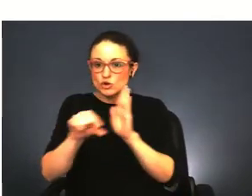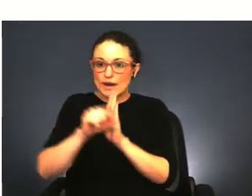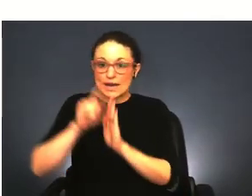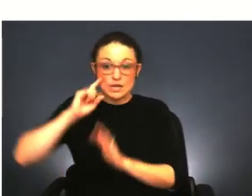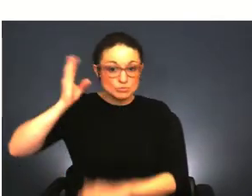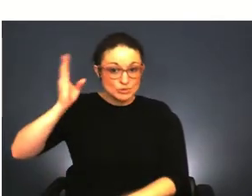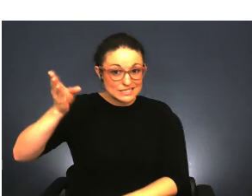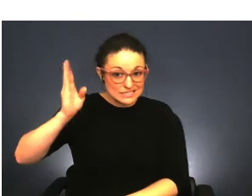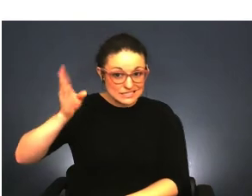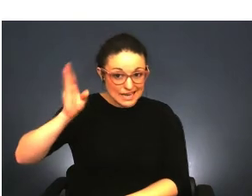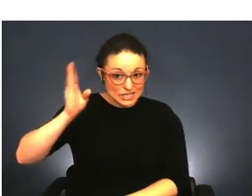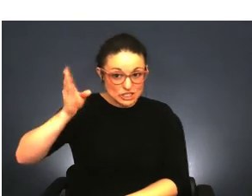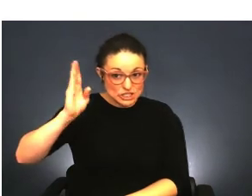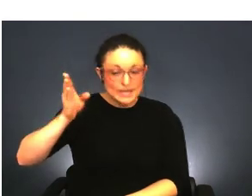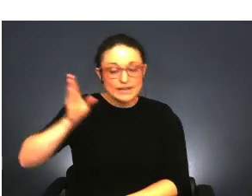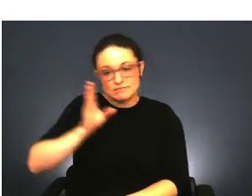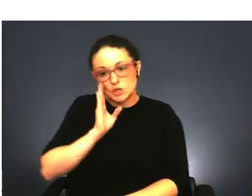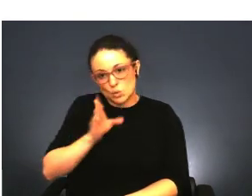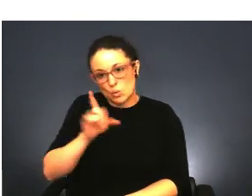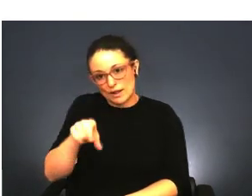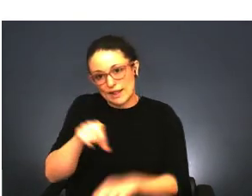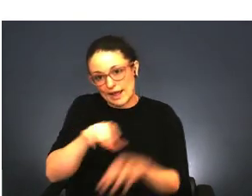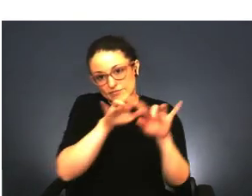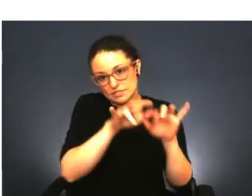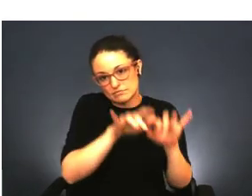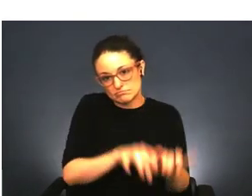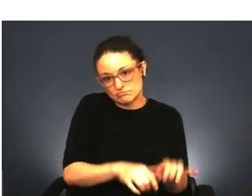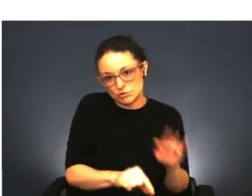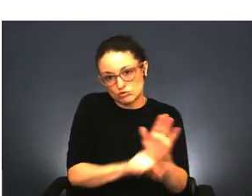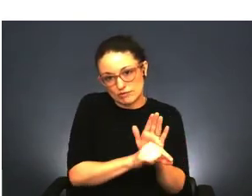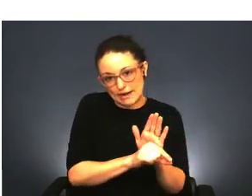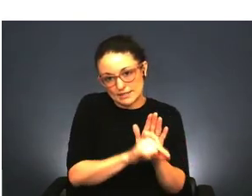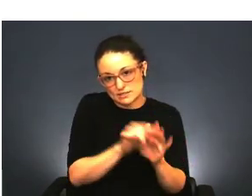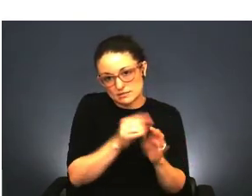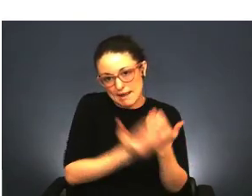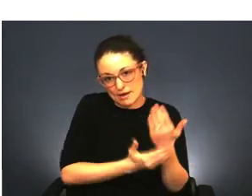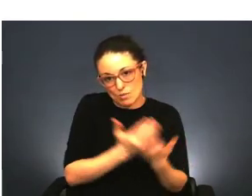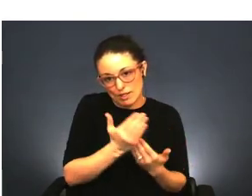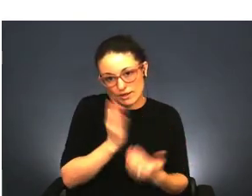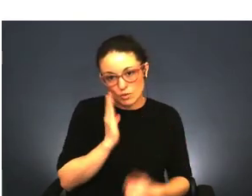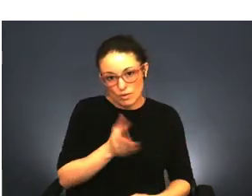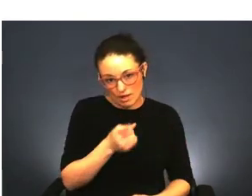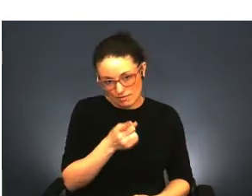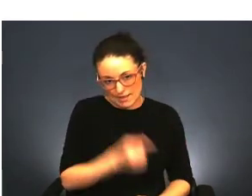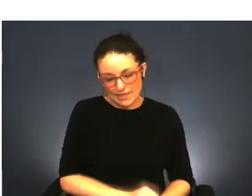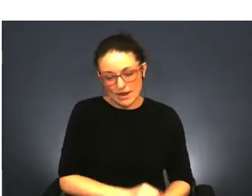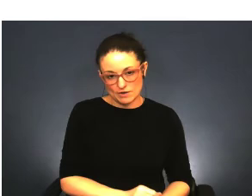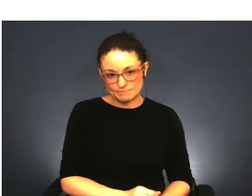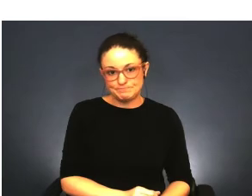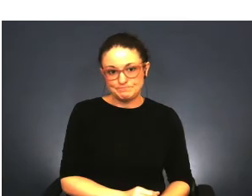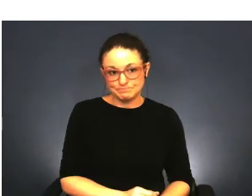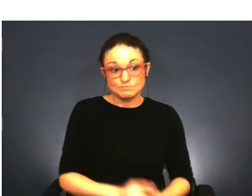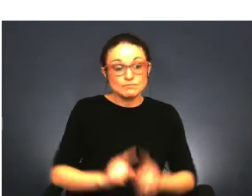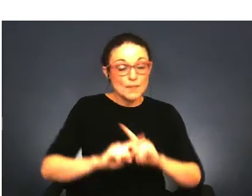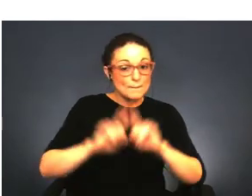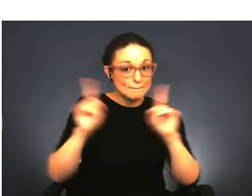you will come in here and enter grades this way. Just enter them manually right there. But you can also